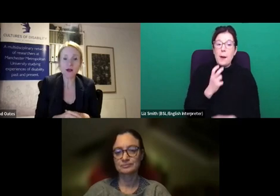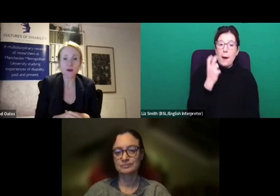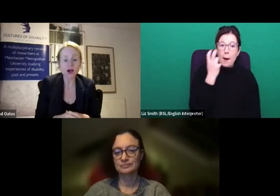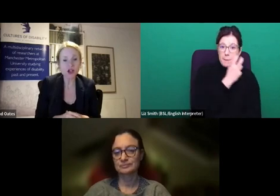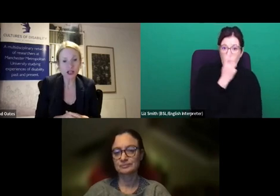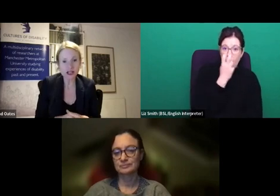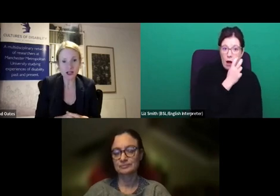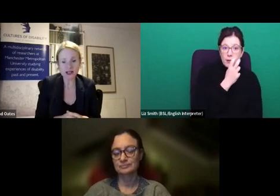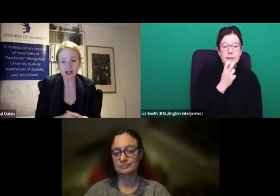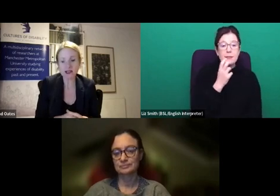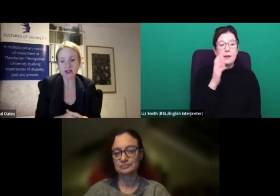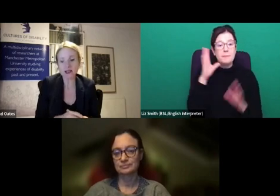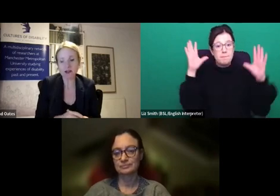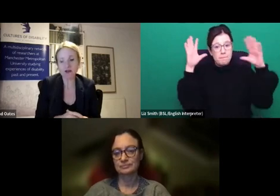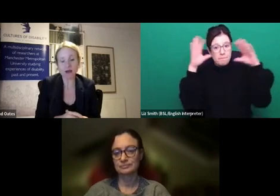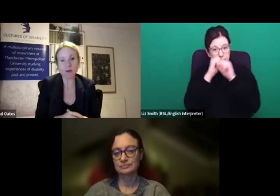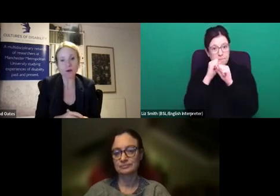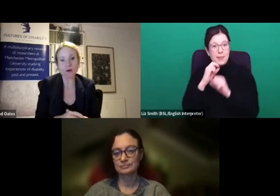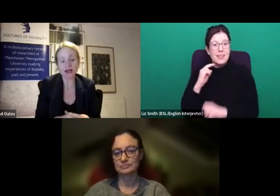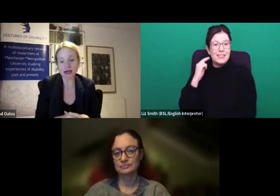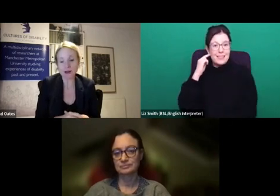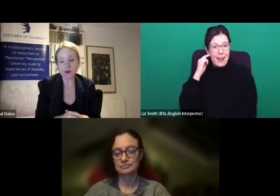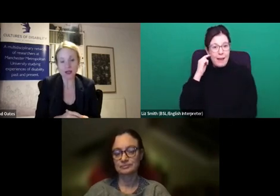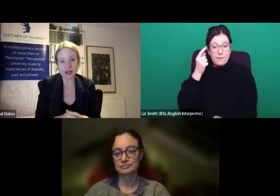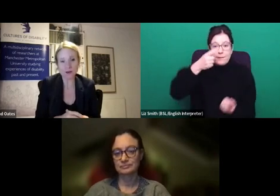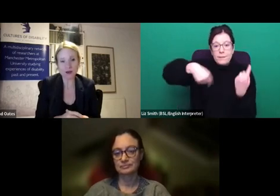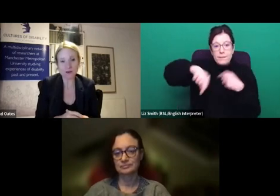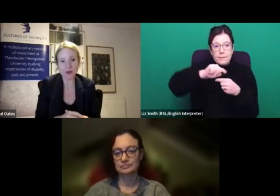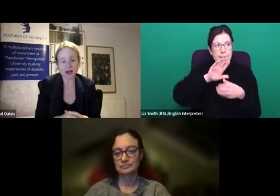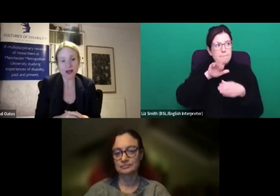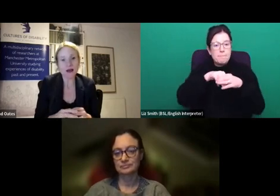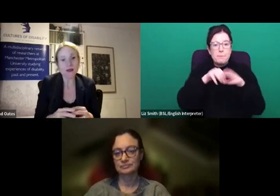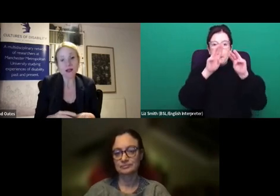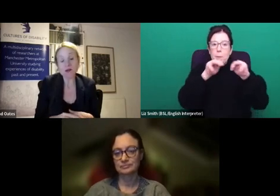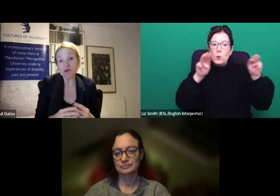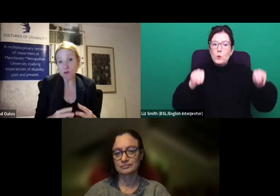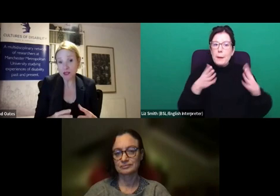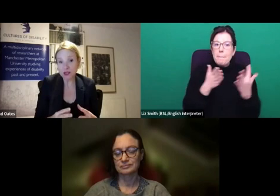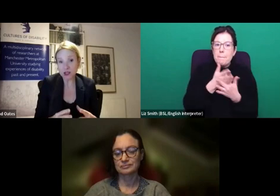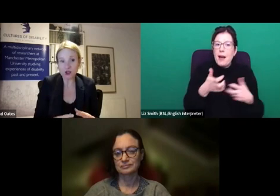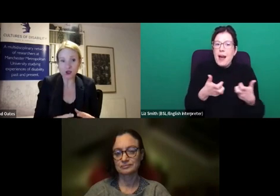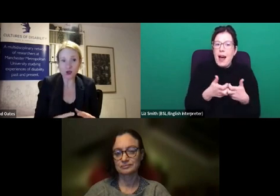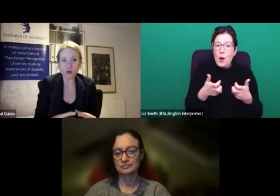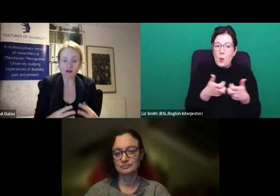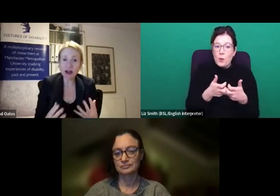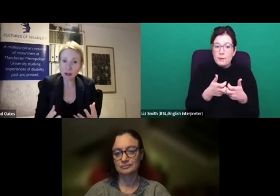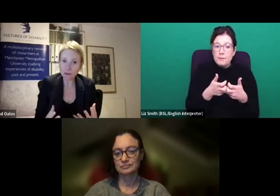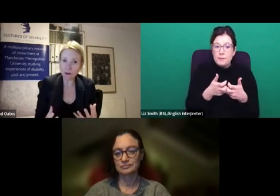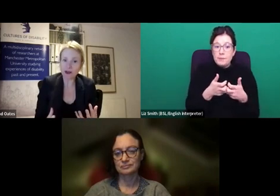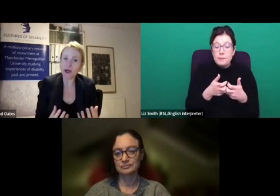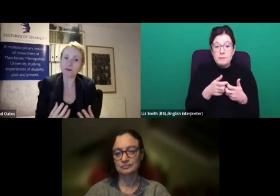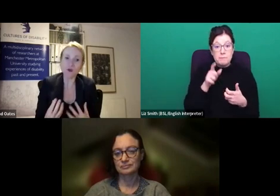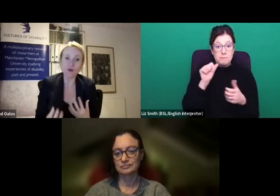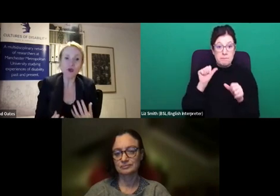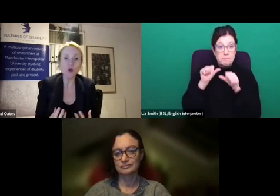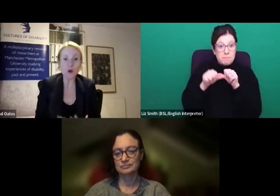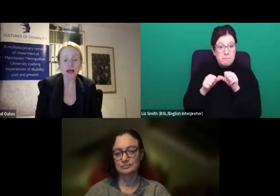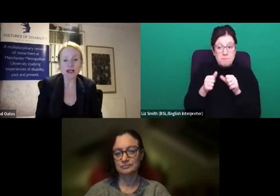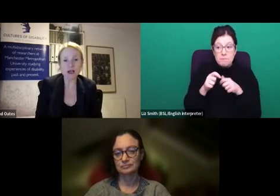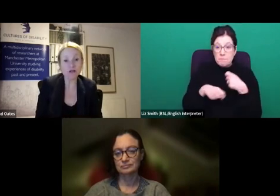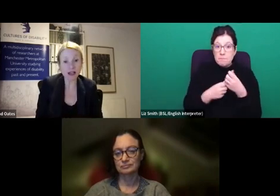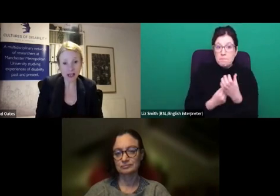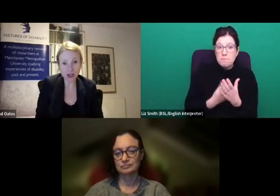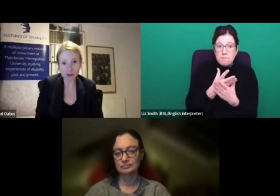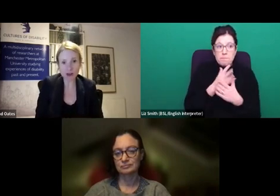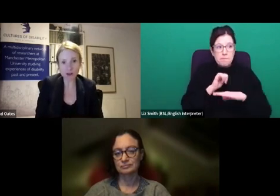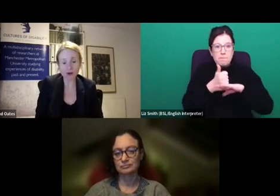blind, partially sighted and deaf people in museums. And this has prompted her to develop some new